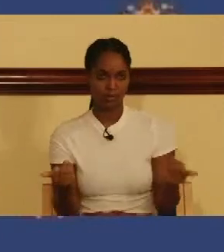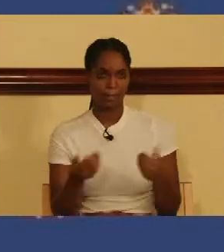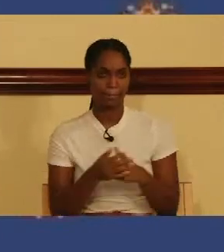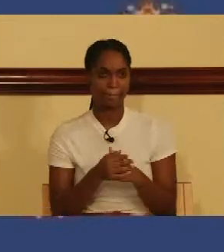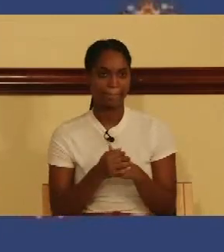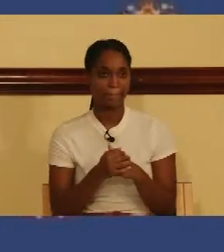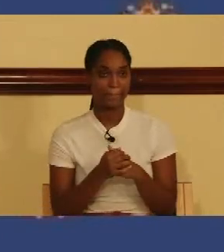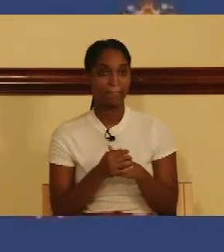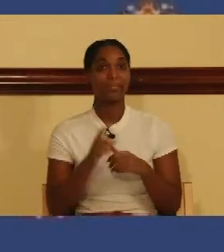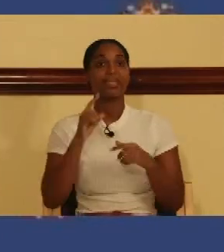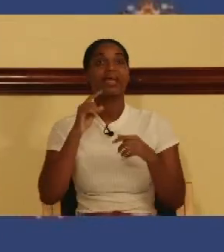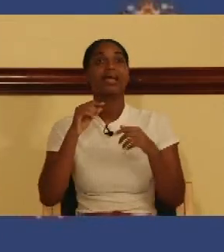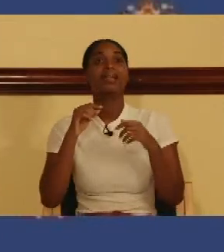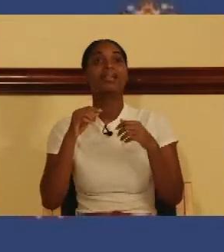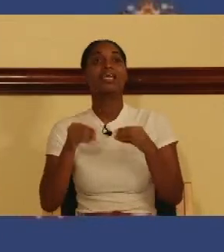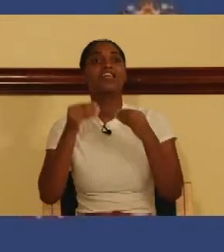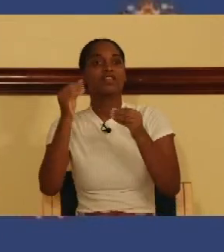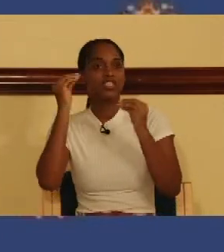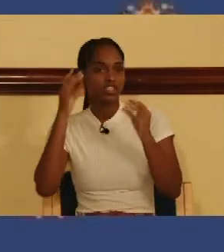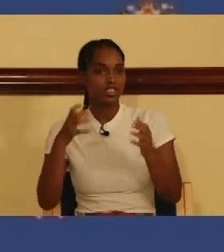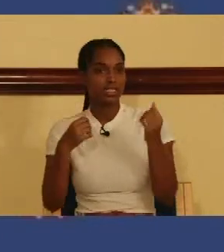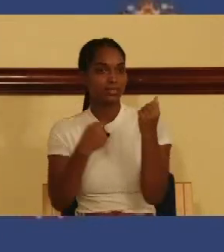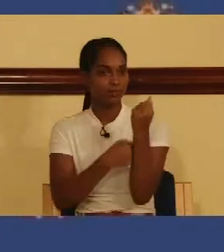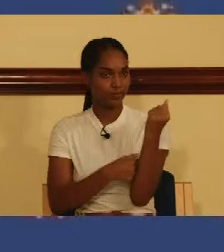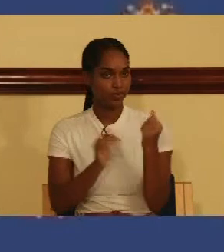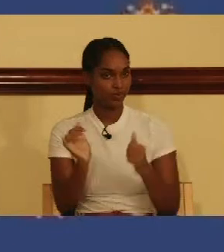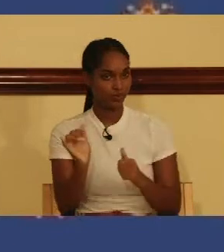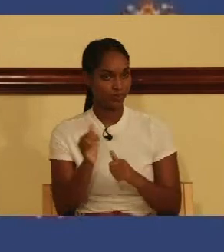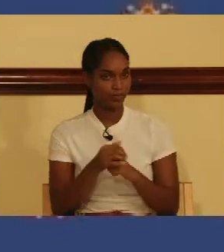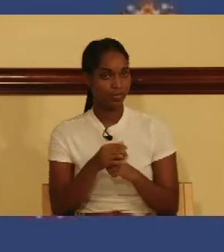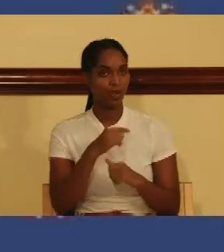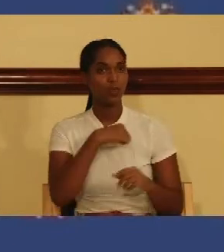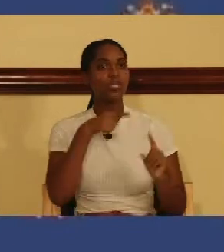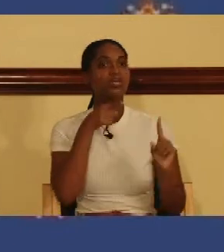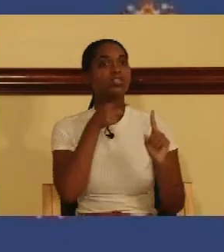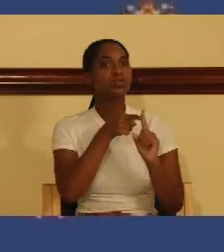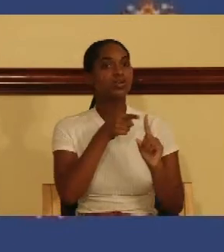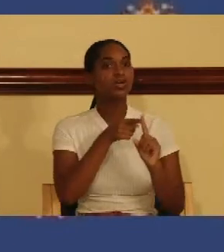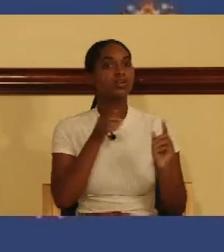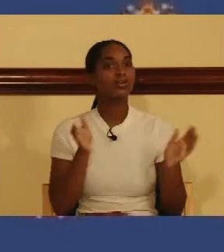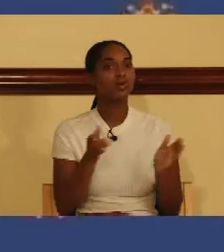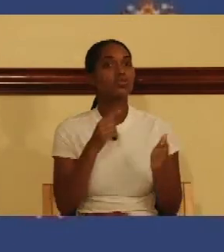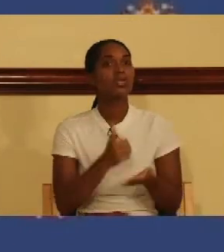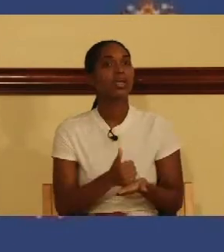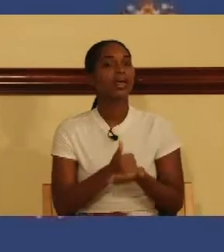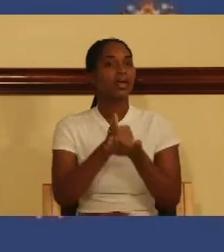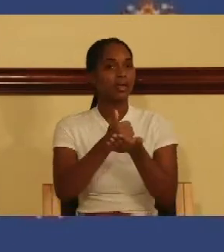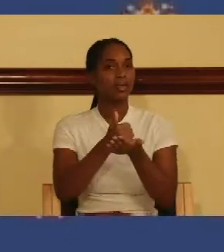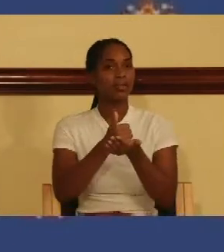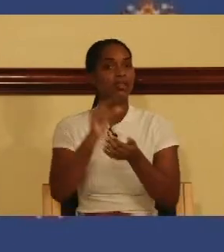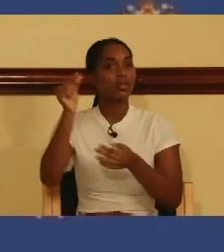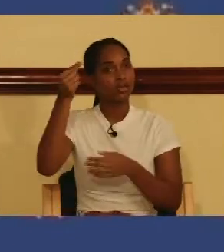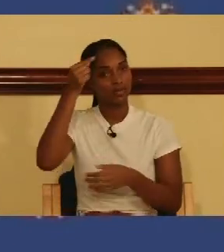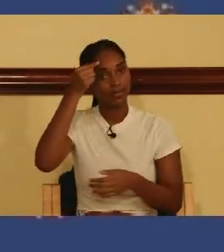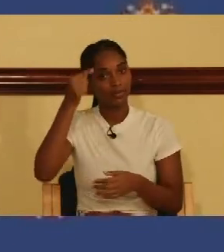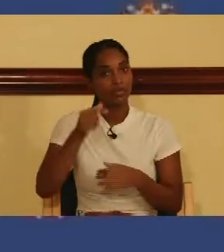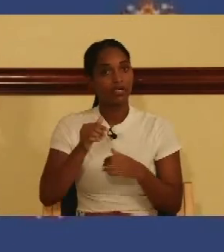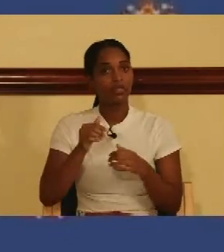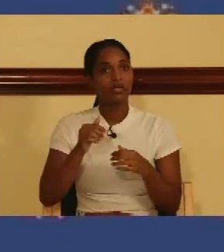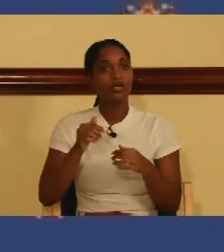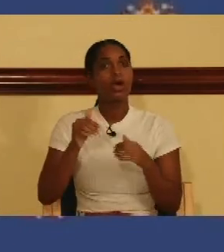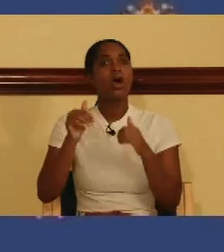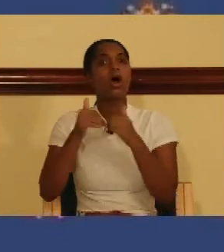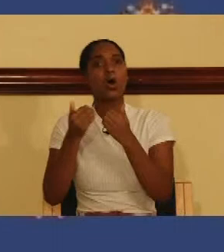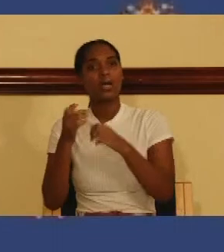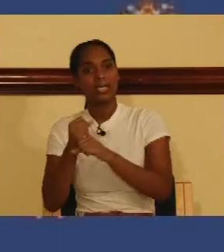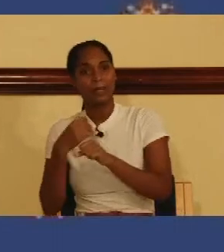almost assistant teachers. And so we've been targeting a lot of our efforts to helping our parents, telling them, how do I get my child